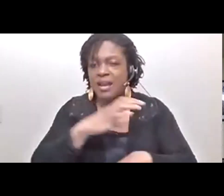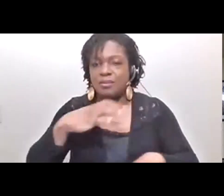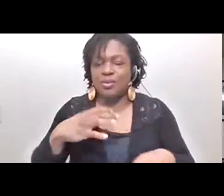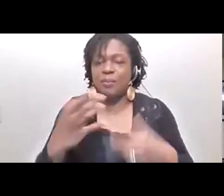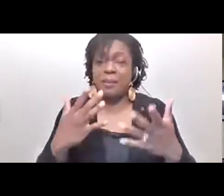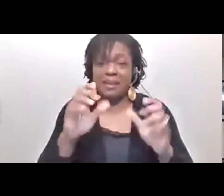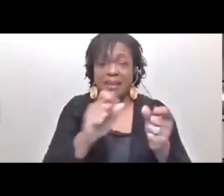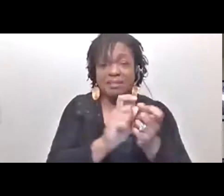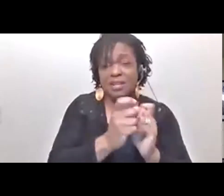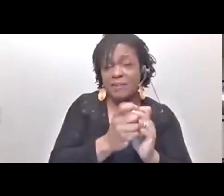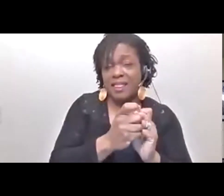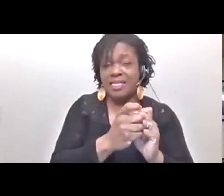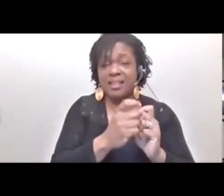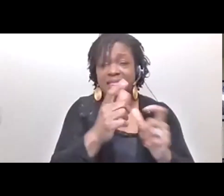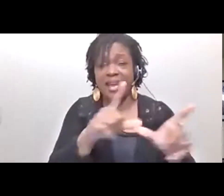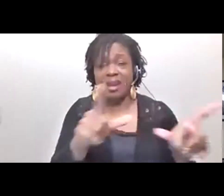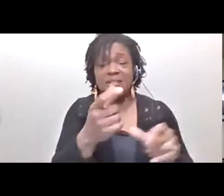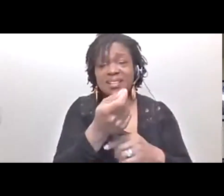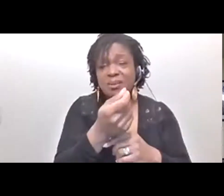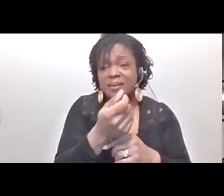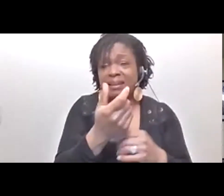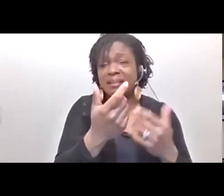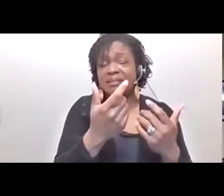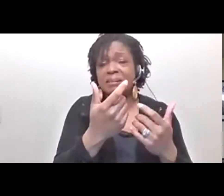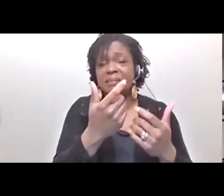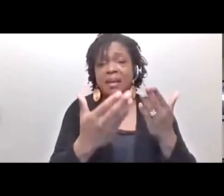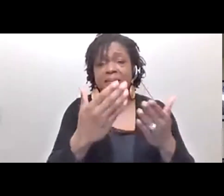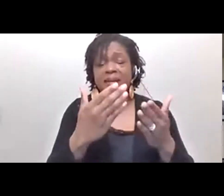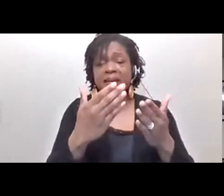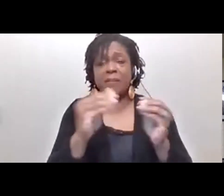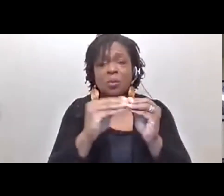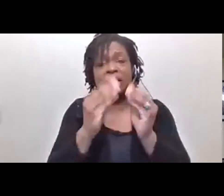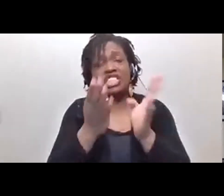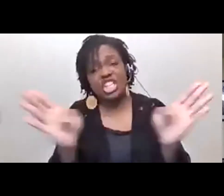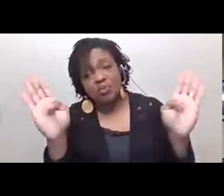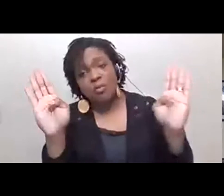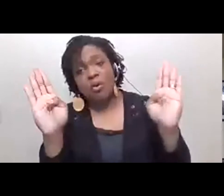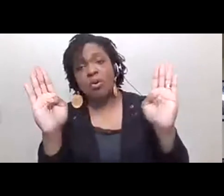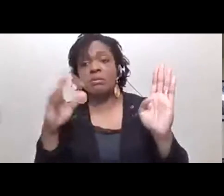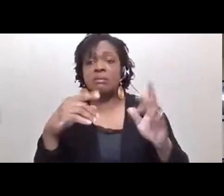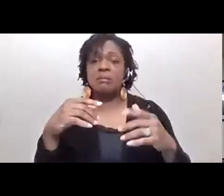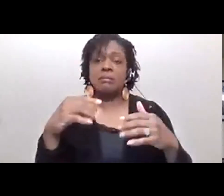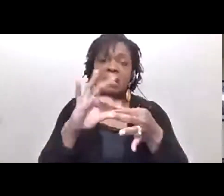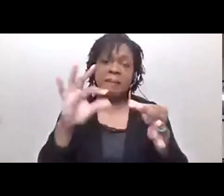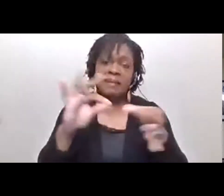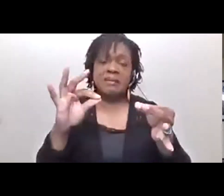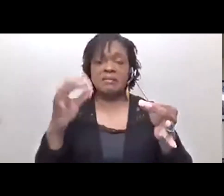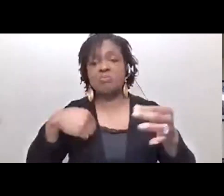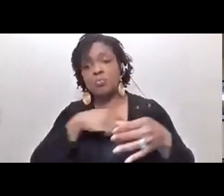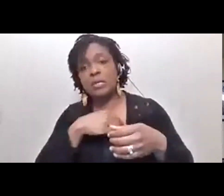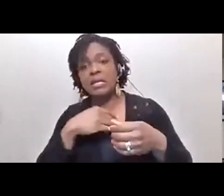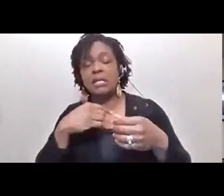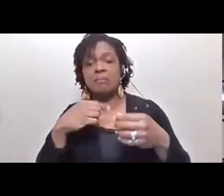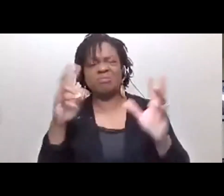to be more, kind of less specific and more, we support efforts